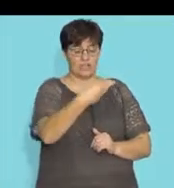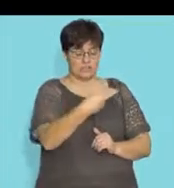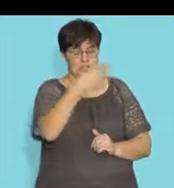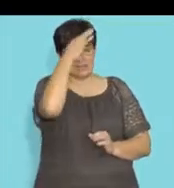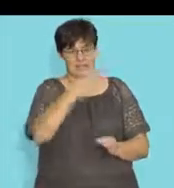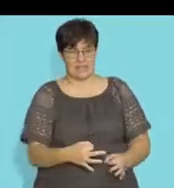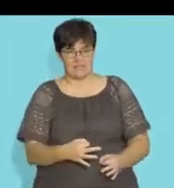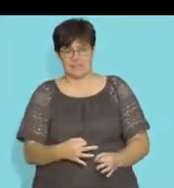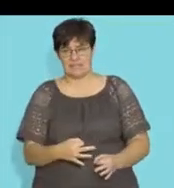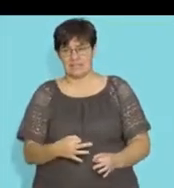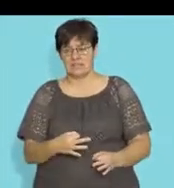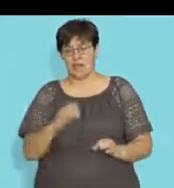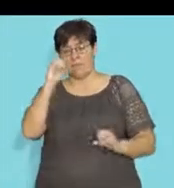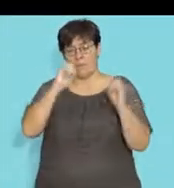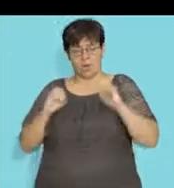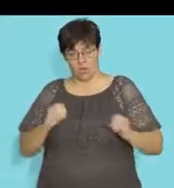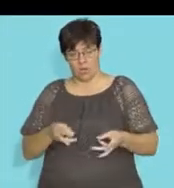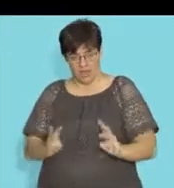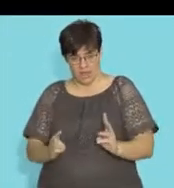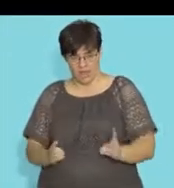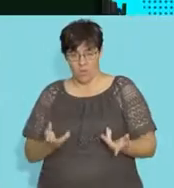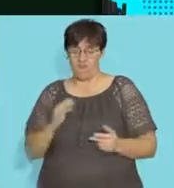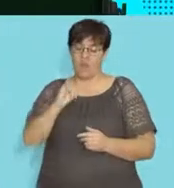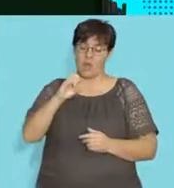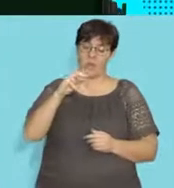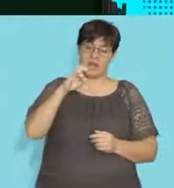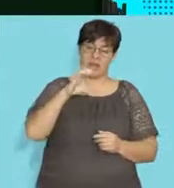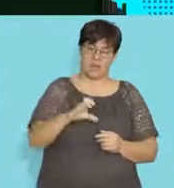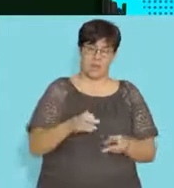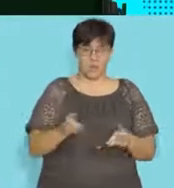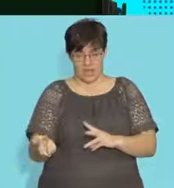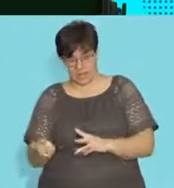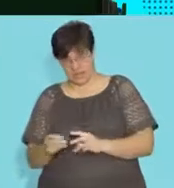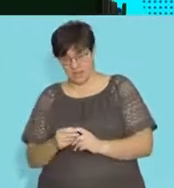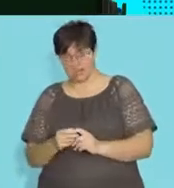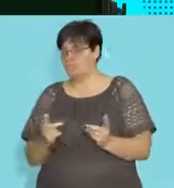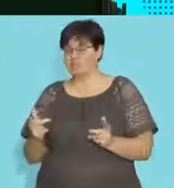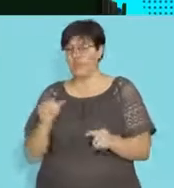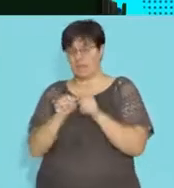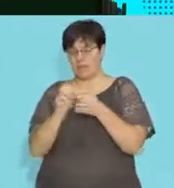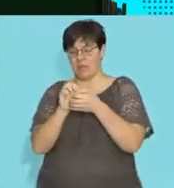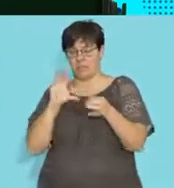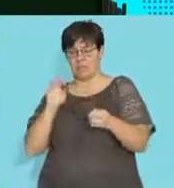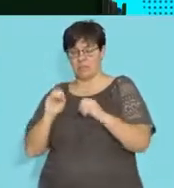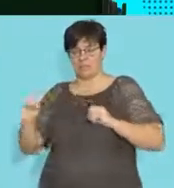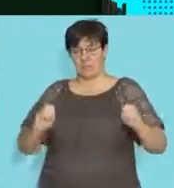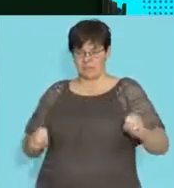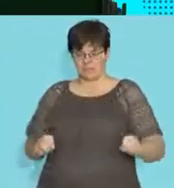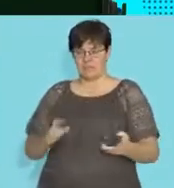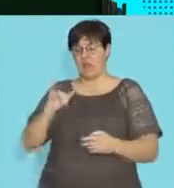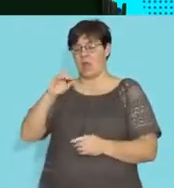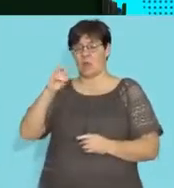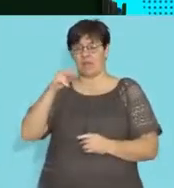should decide to be in molecular form or in ionic form, it will all rather dissociate and be